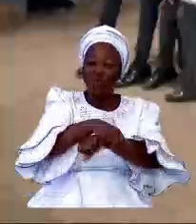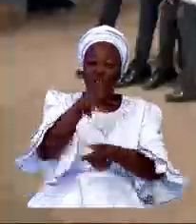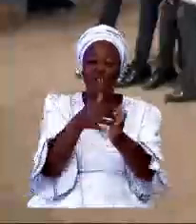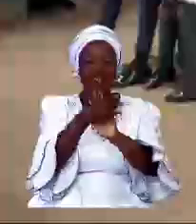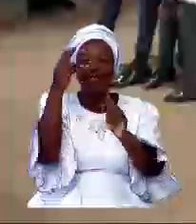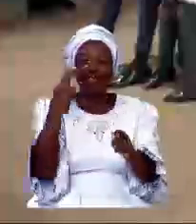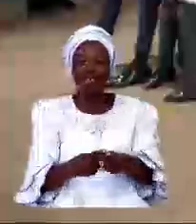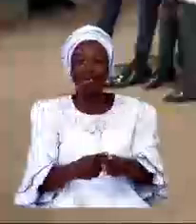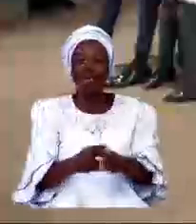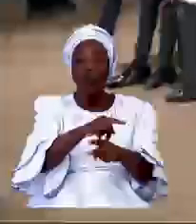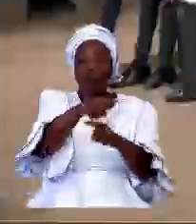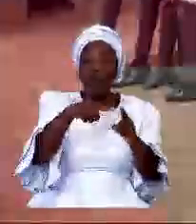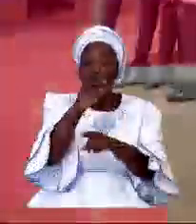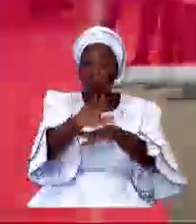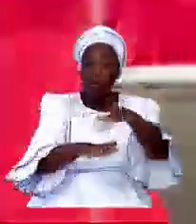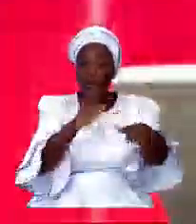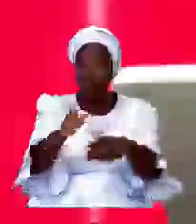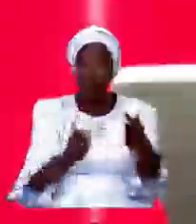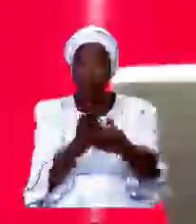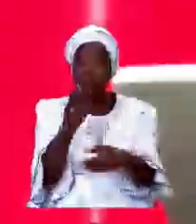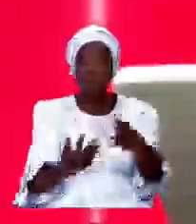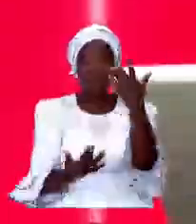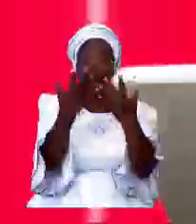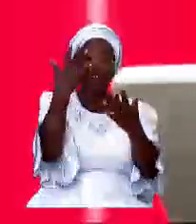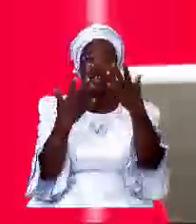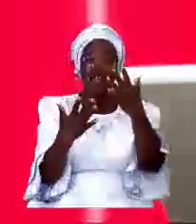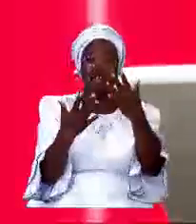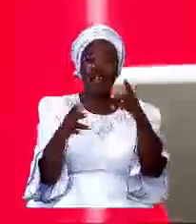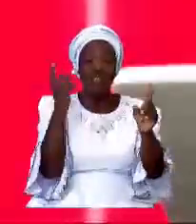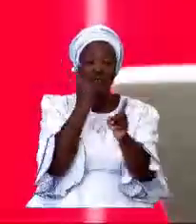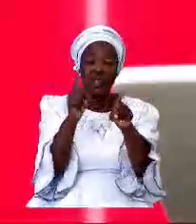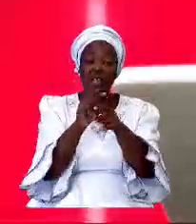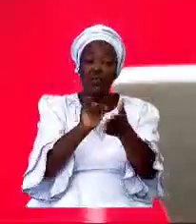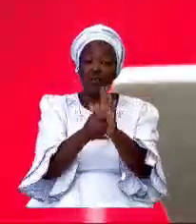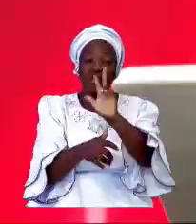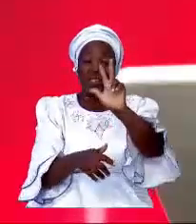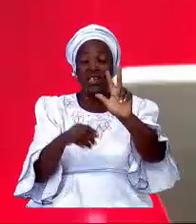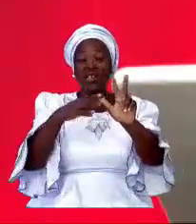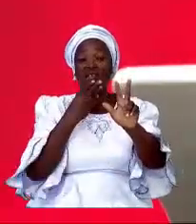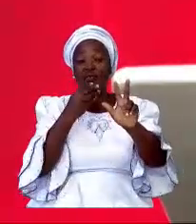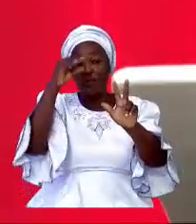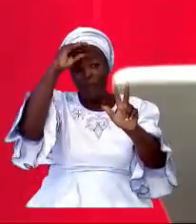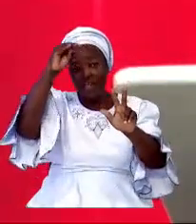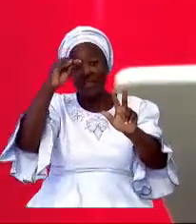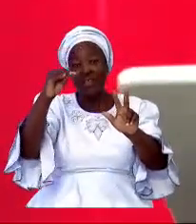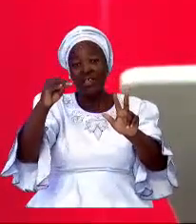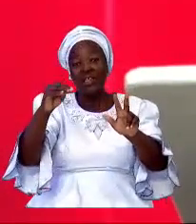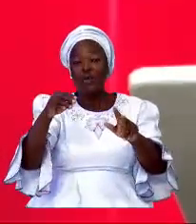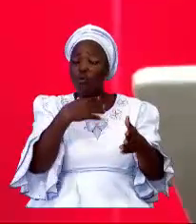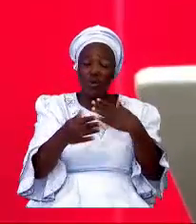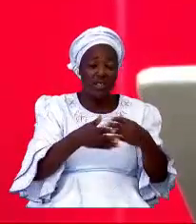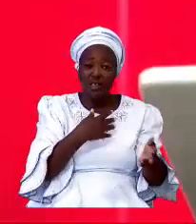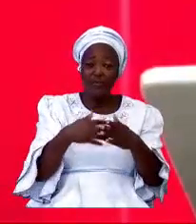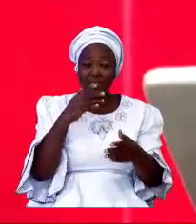the rivers, they shall not overflow thee. When thou walkest through the fire, like